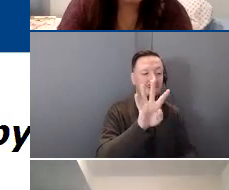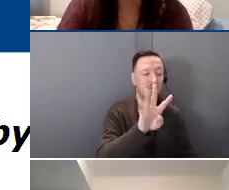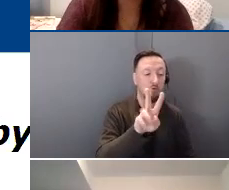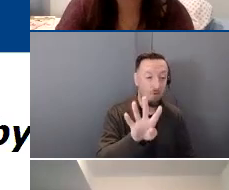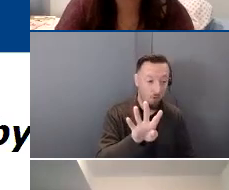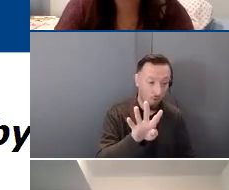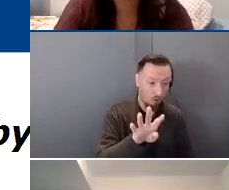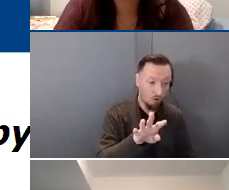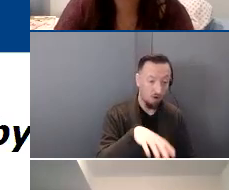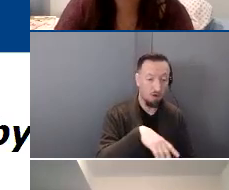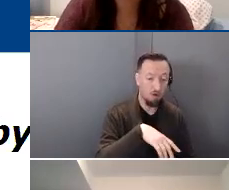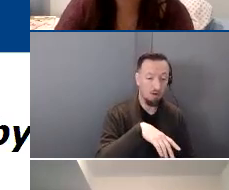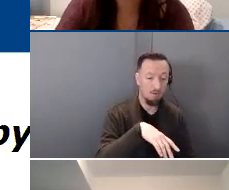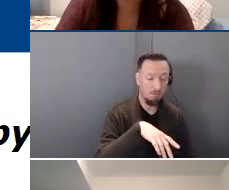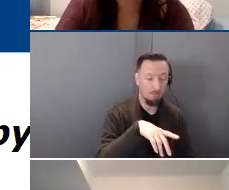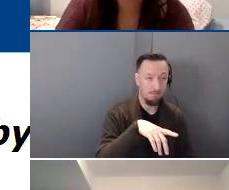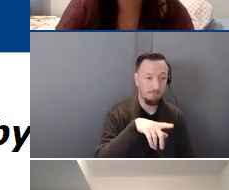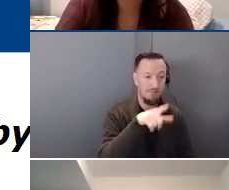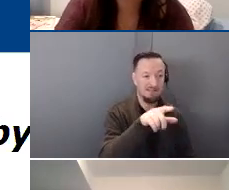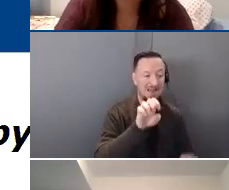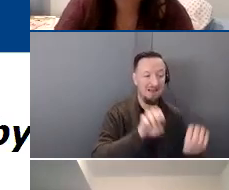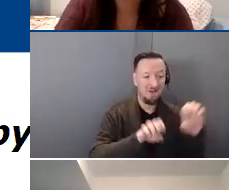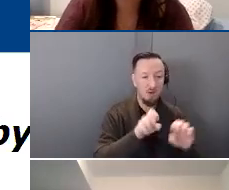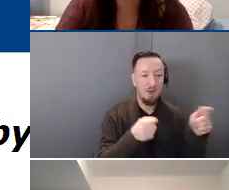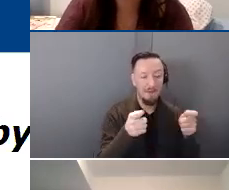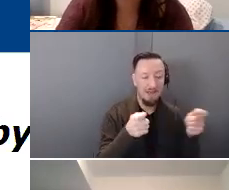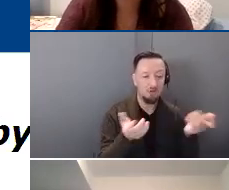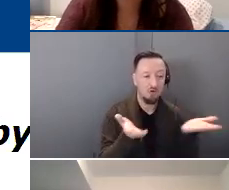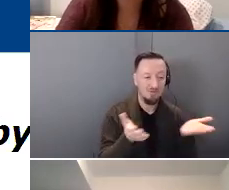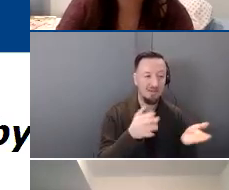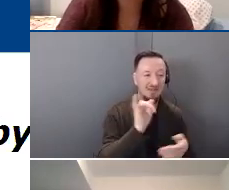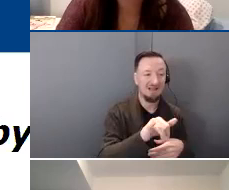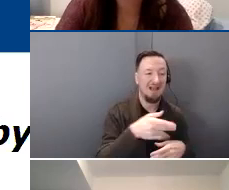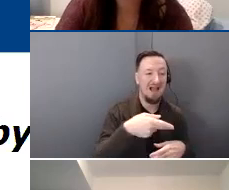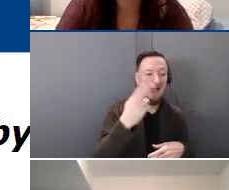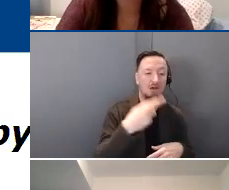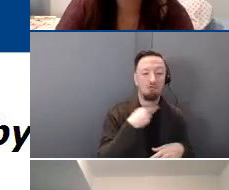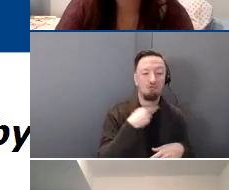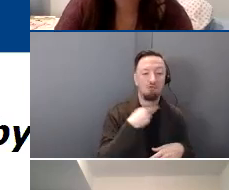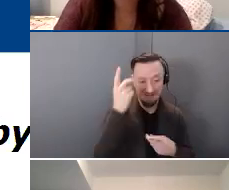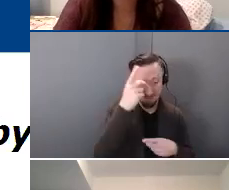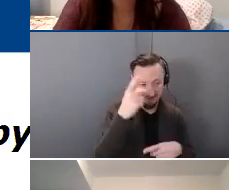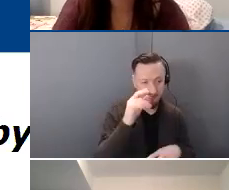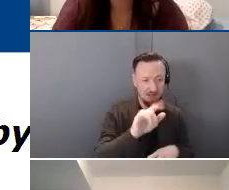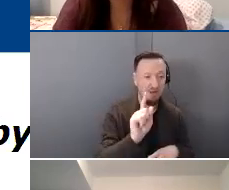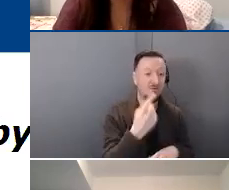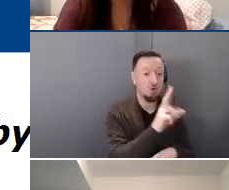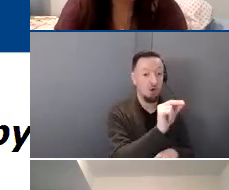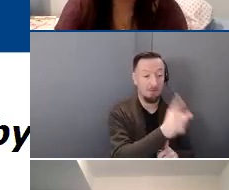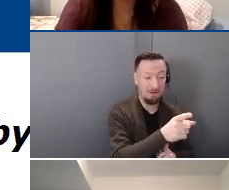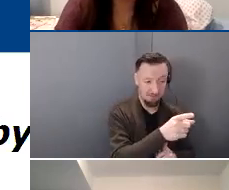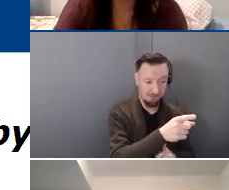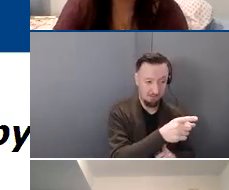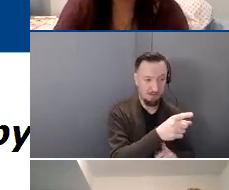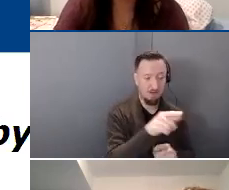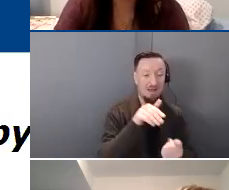for evaluation and management service for a single high-risk disease, and that's for the first 30 minutes, and that's by the physician